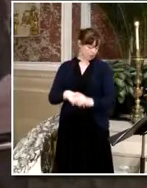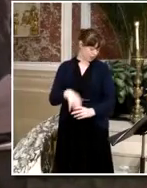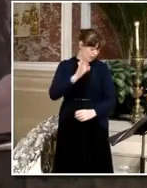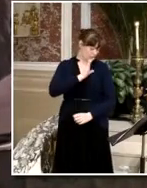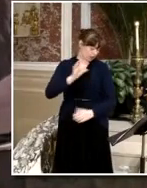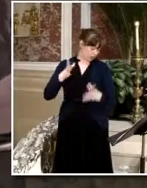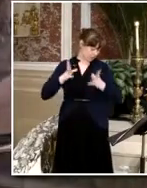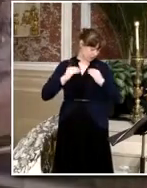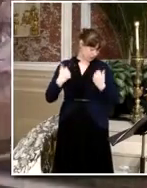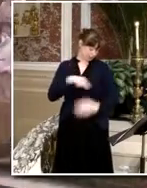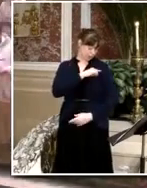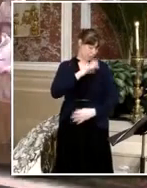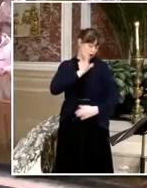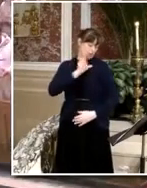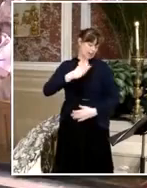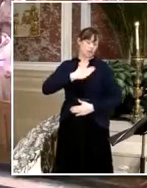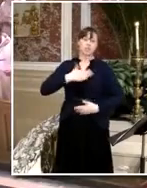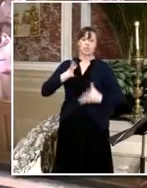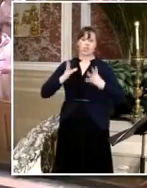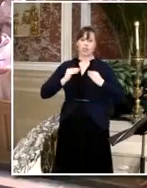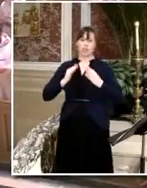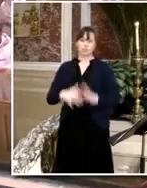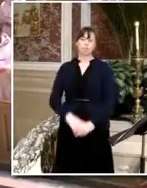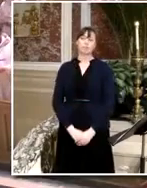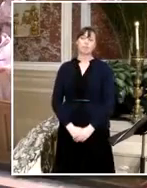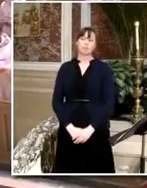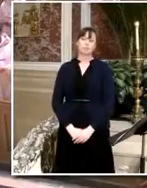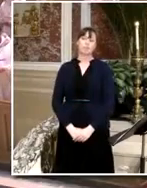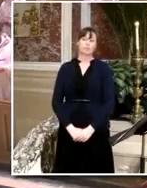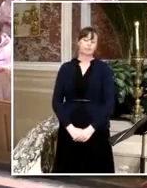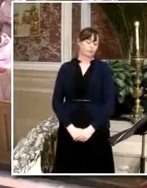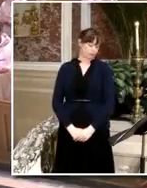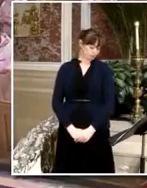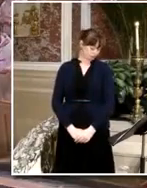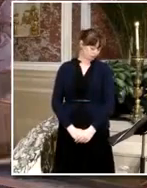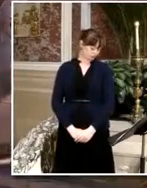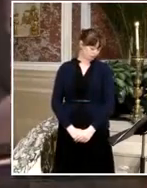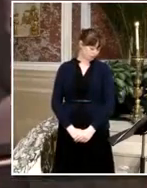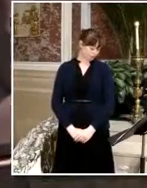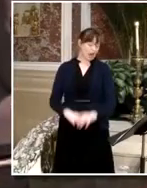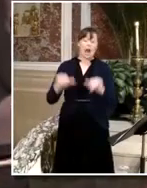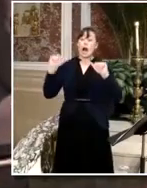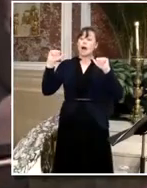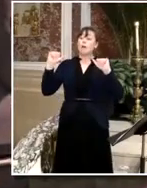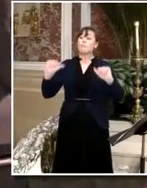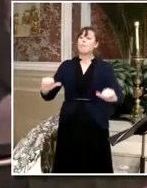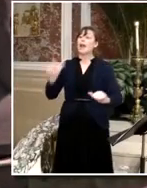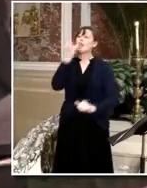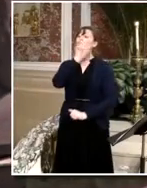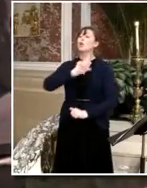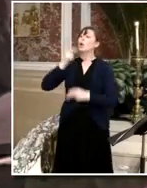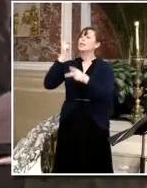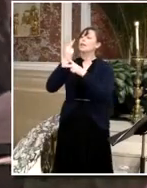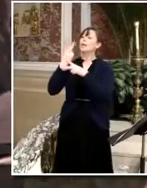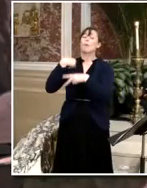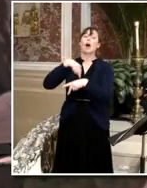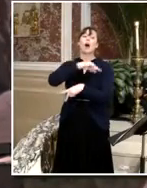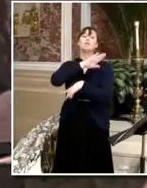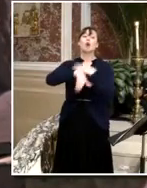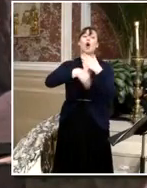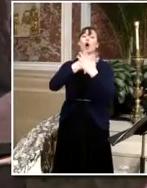Christ, hear us. Christ, graciously hear us. May the Lord keep us all in his